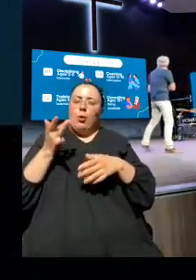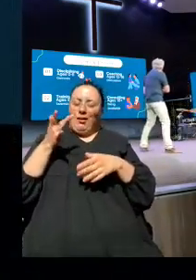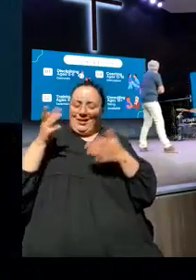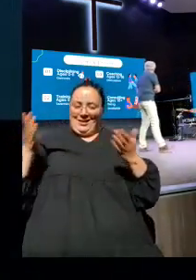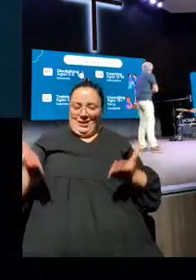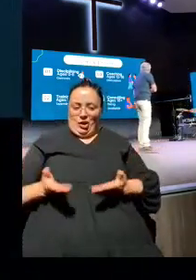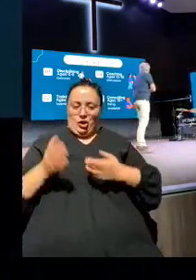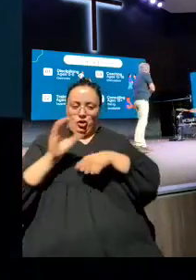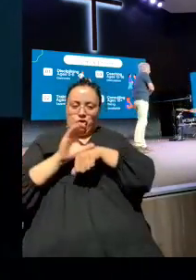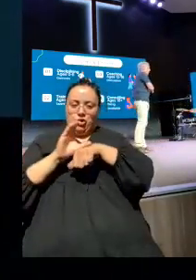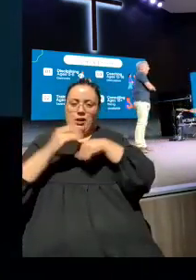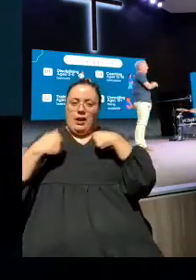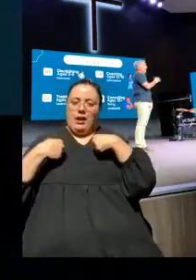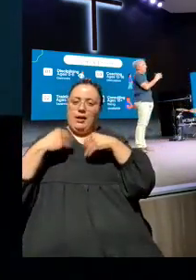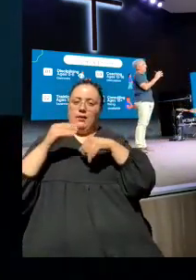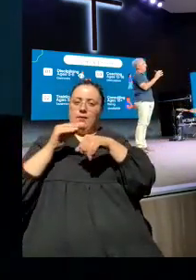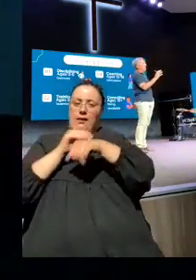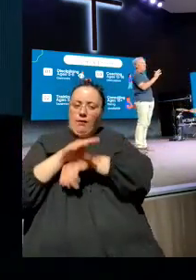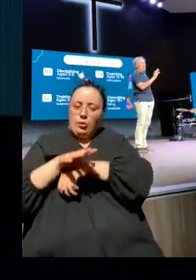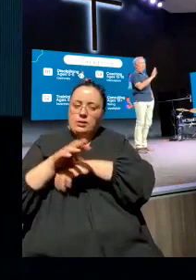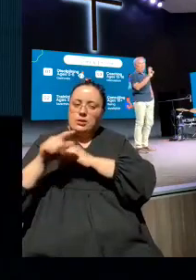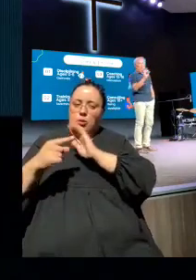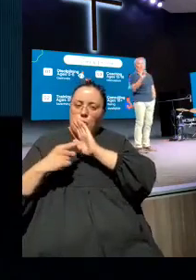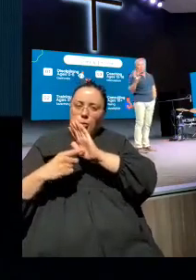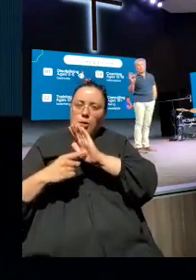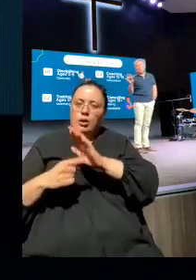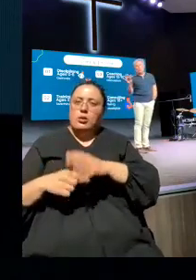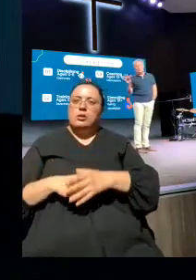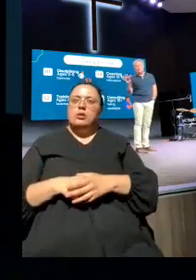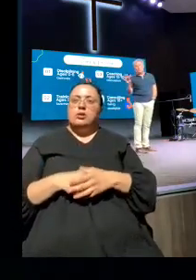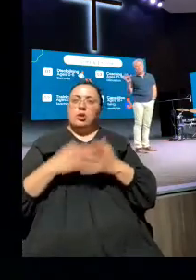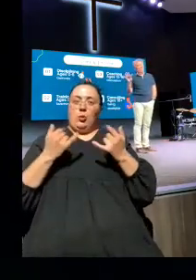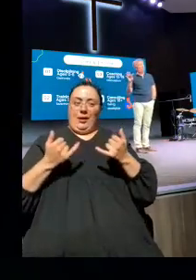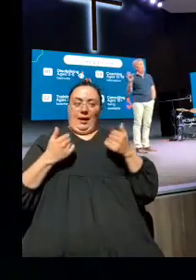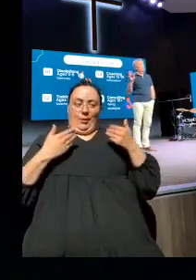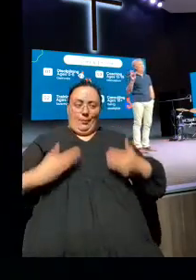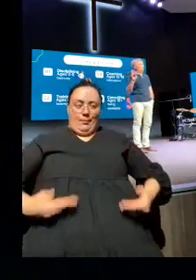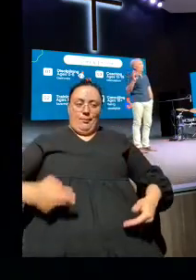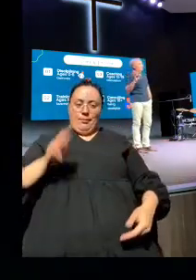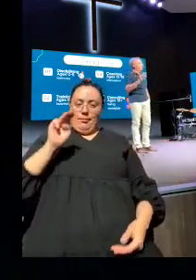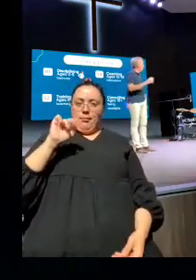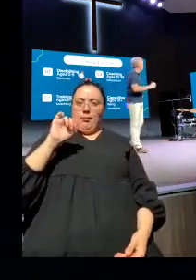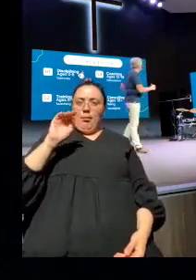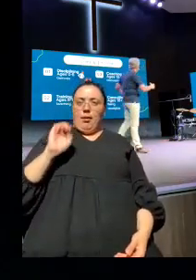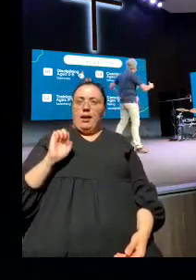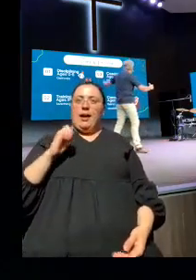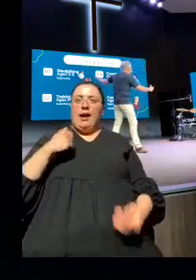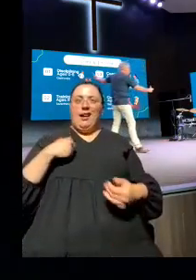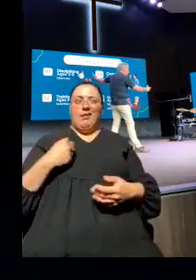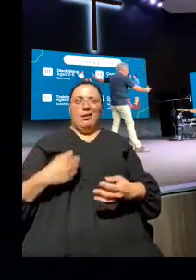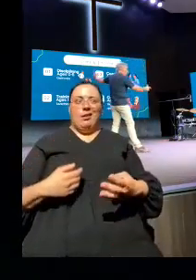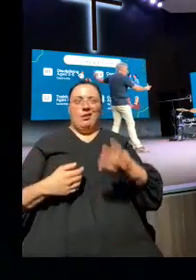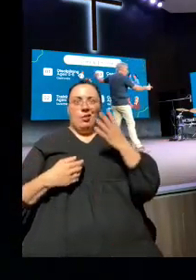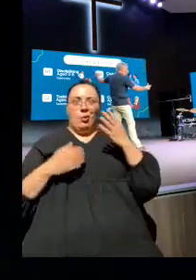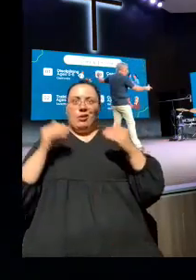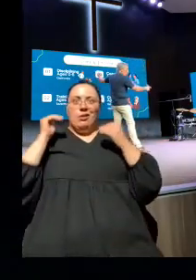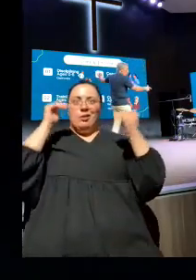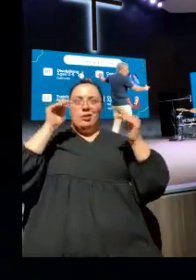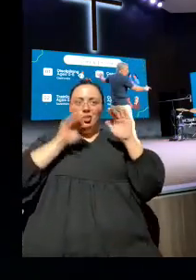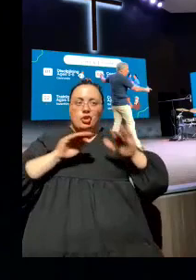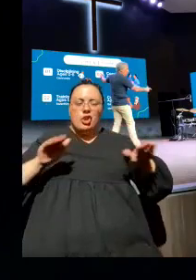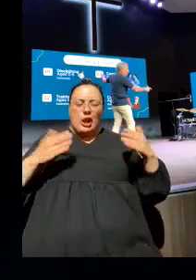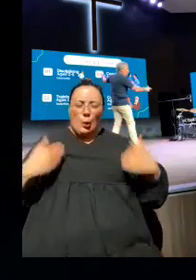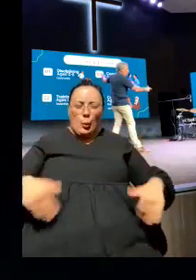adults, now I'm in a phase of life where I have 4 adult children and 3 grandchildren. So I'm at 2